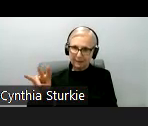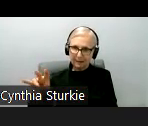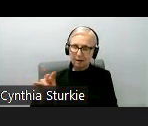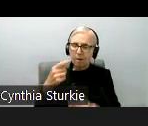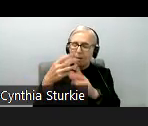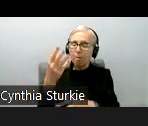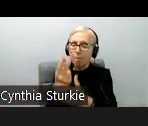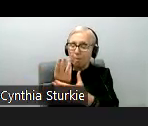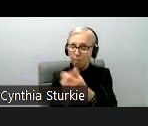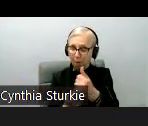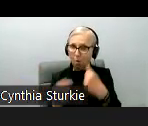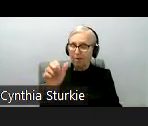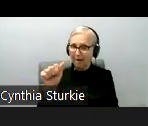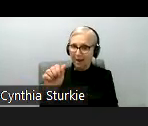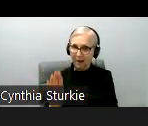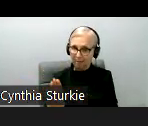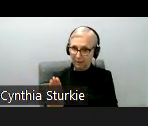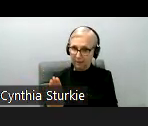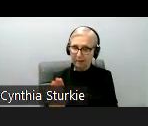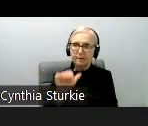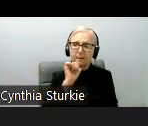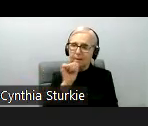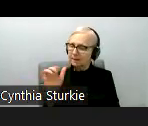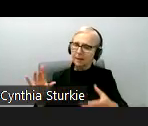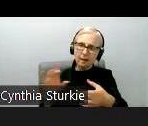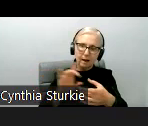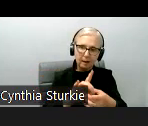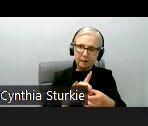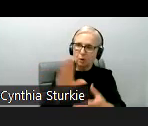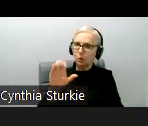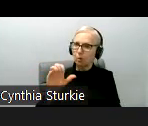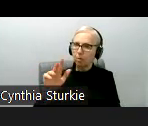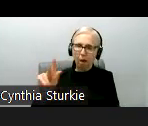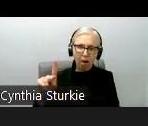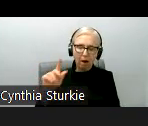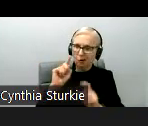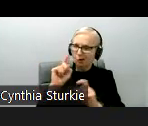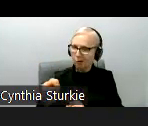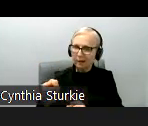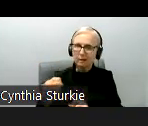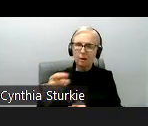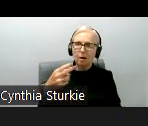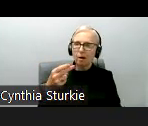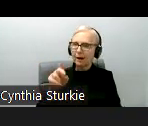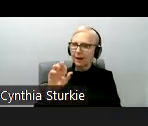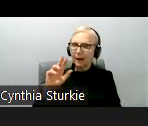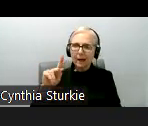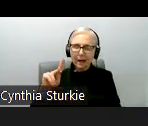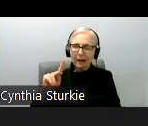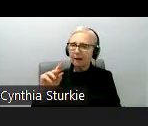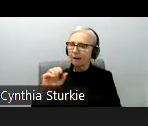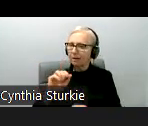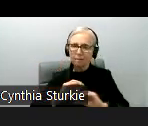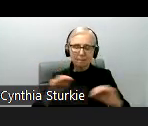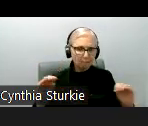B. So this is not connected to the block grant or connected to HCPF and their definitions of